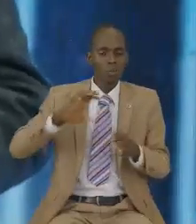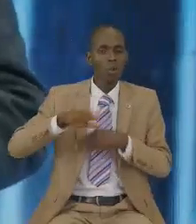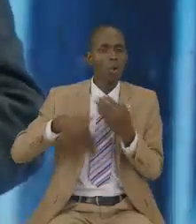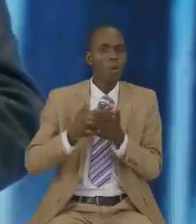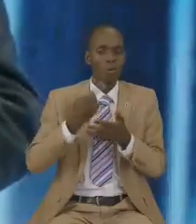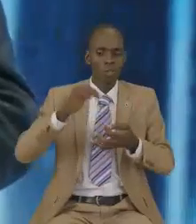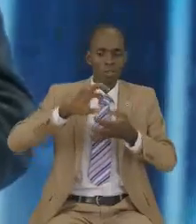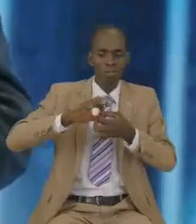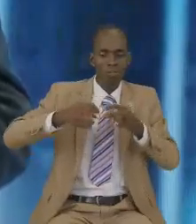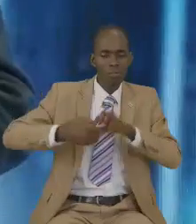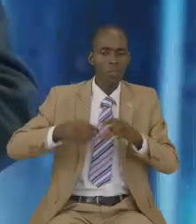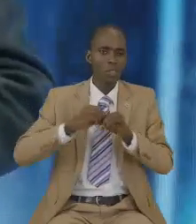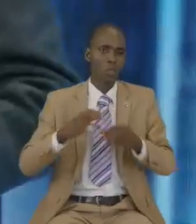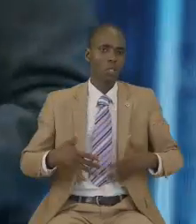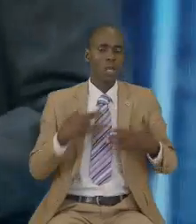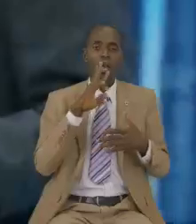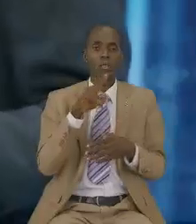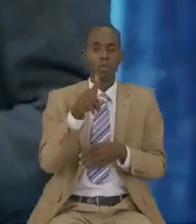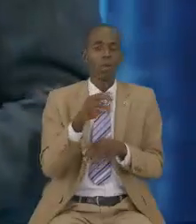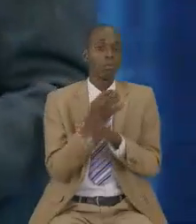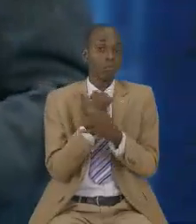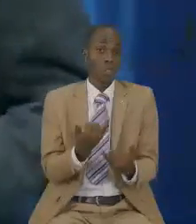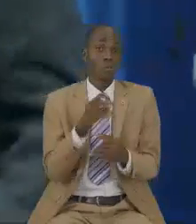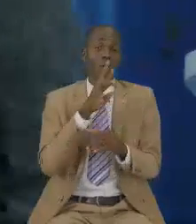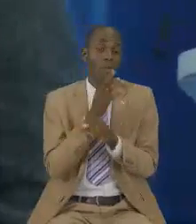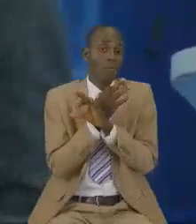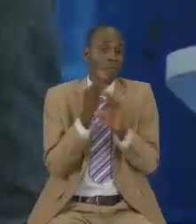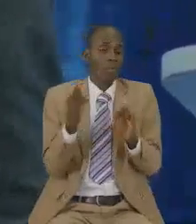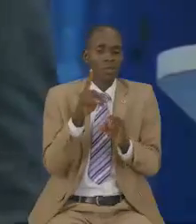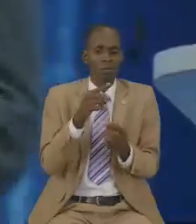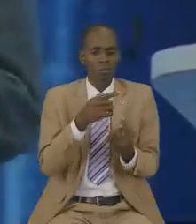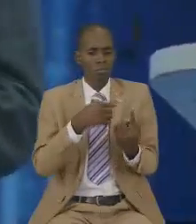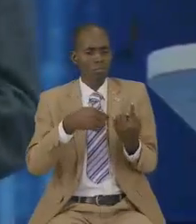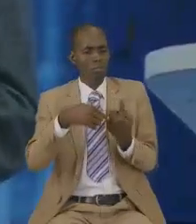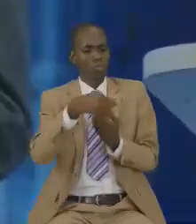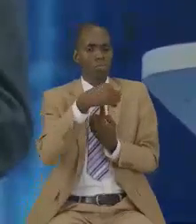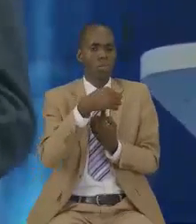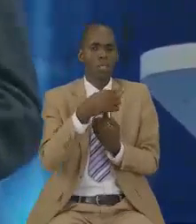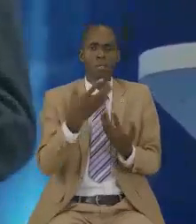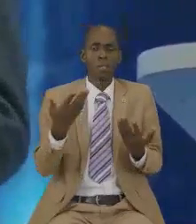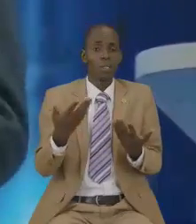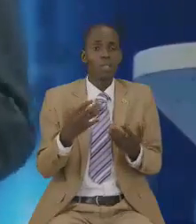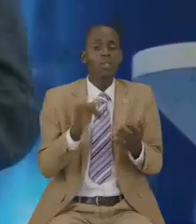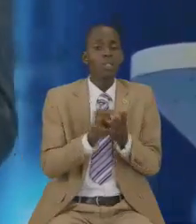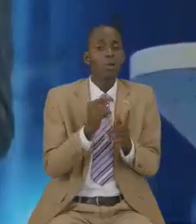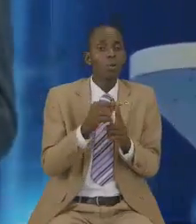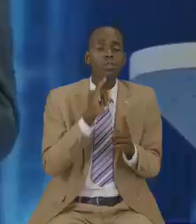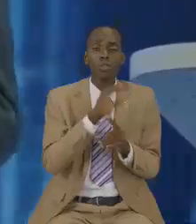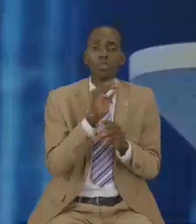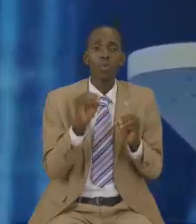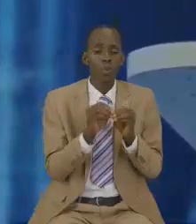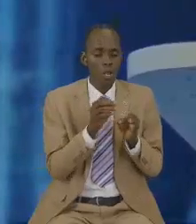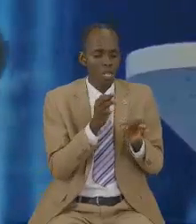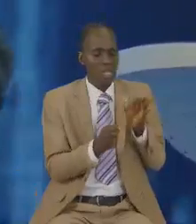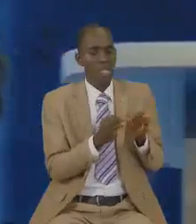your life, and you are free. And then you turn around, you say, it's no more if, it's no more